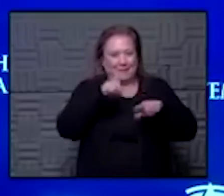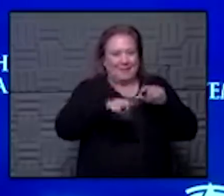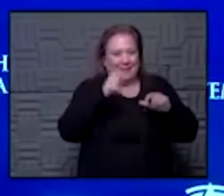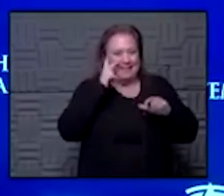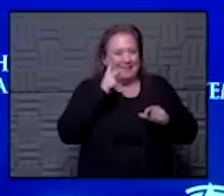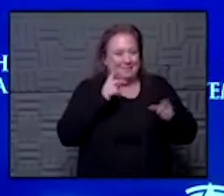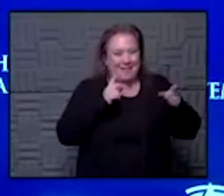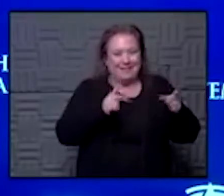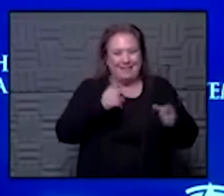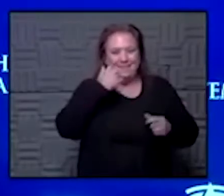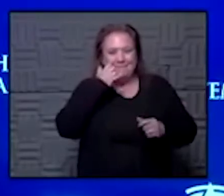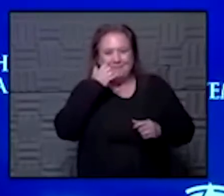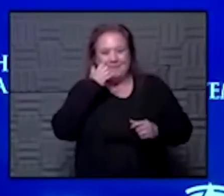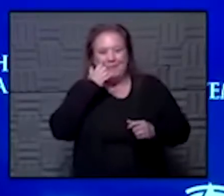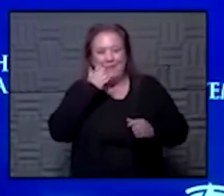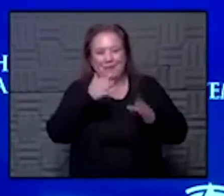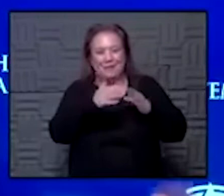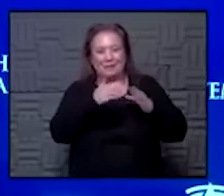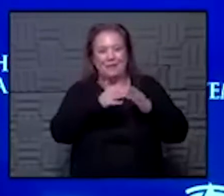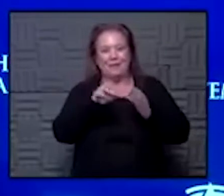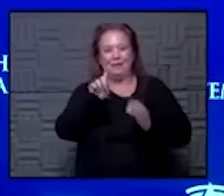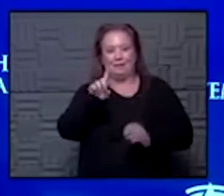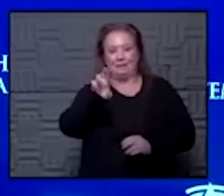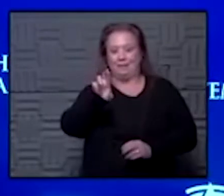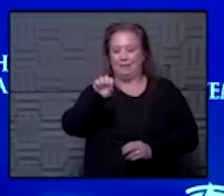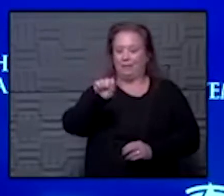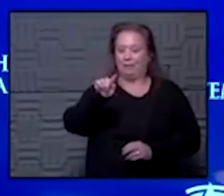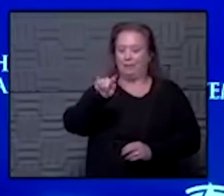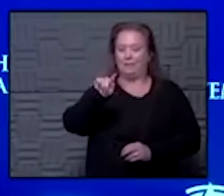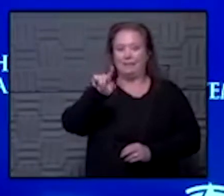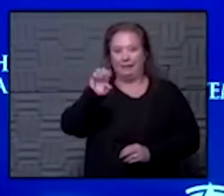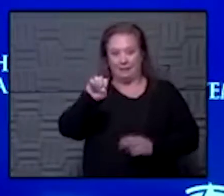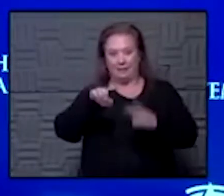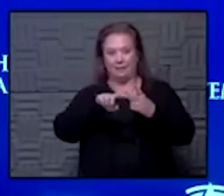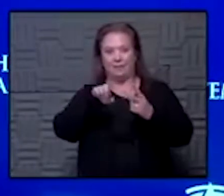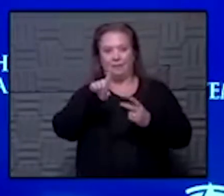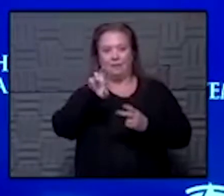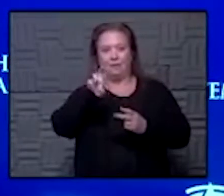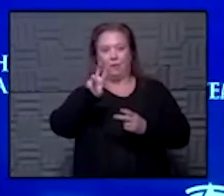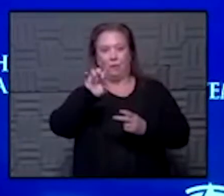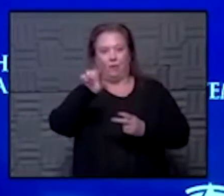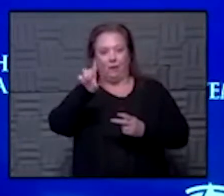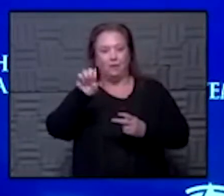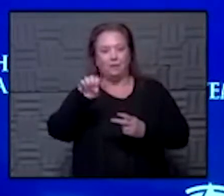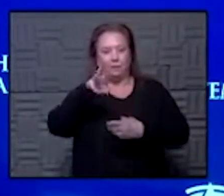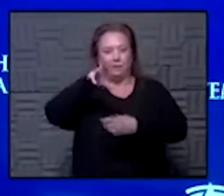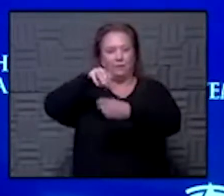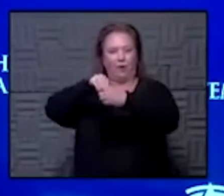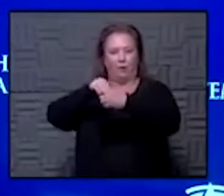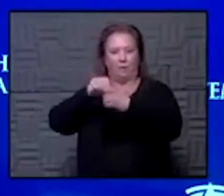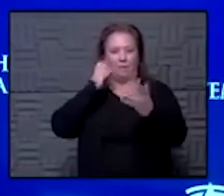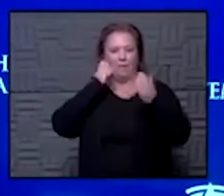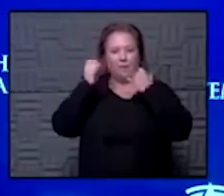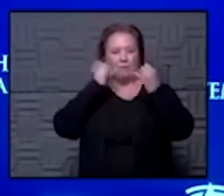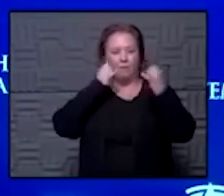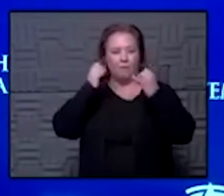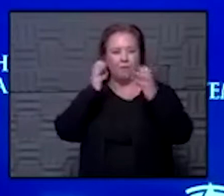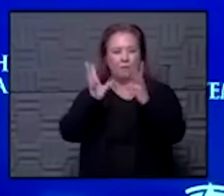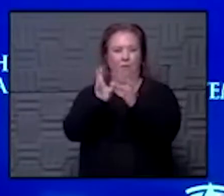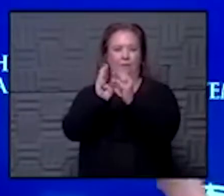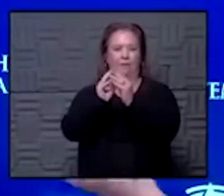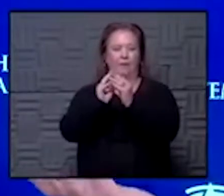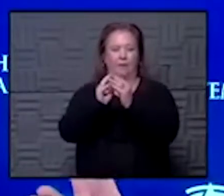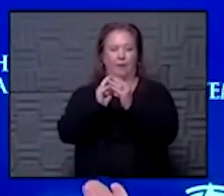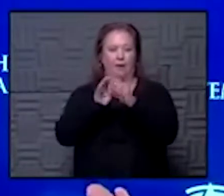can't see me, but Dr. Stites and Dr. Wild, they're involved in some calls this morning on